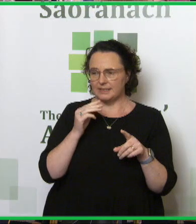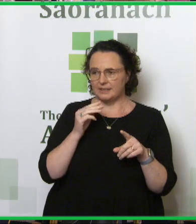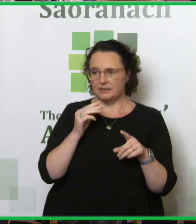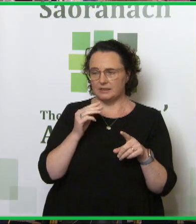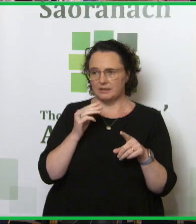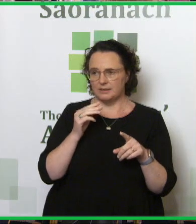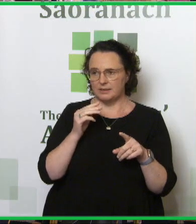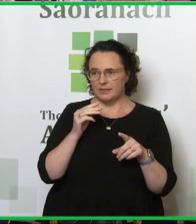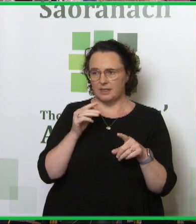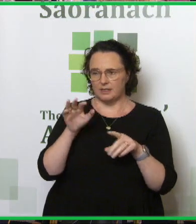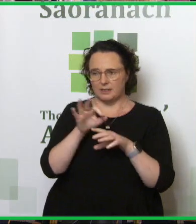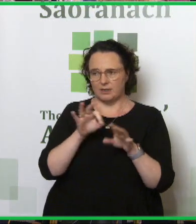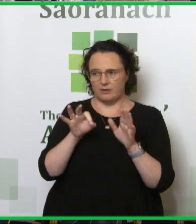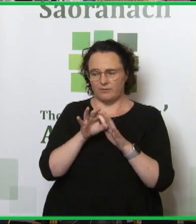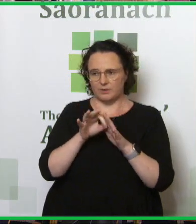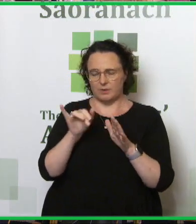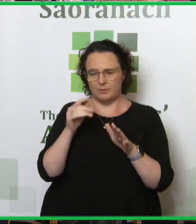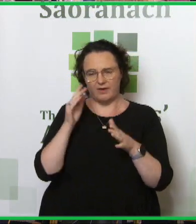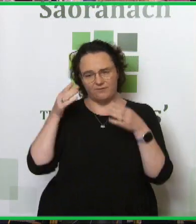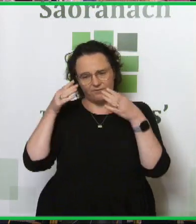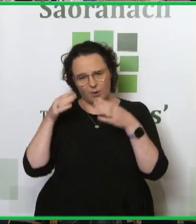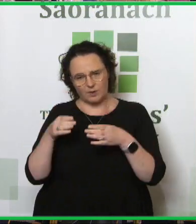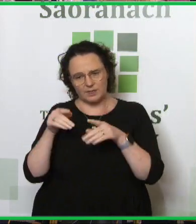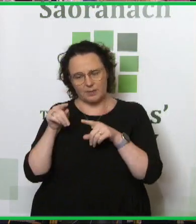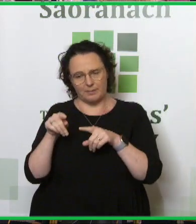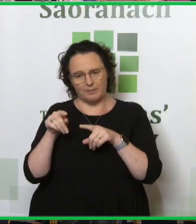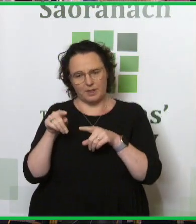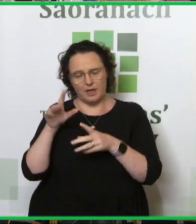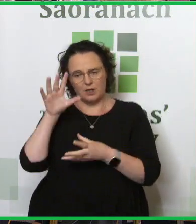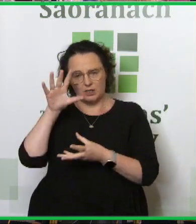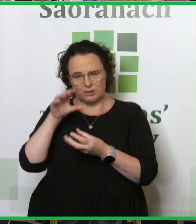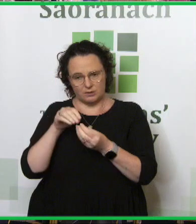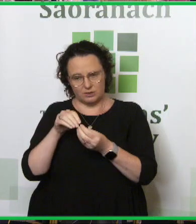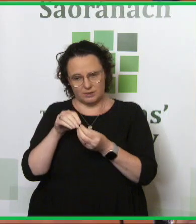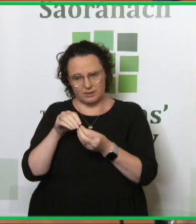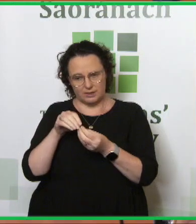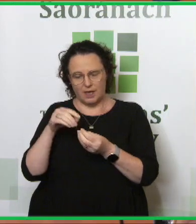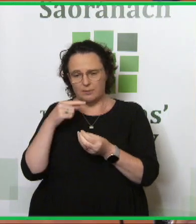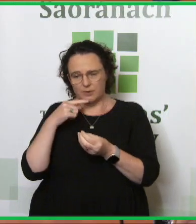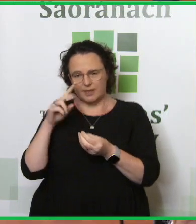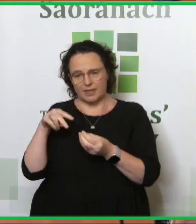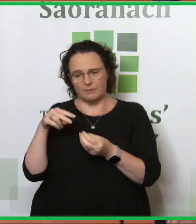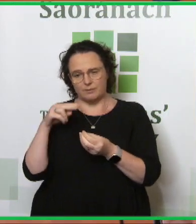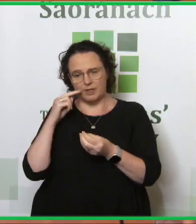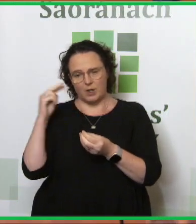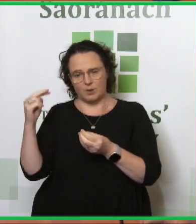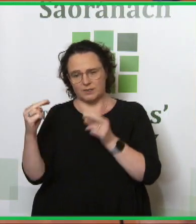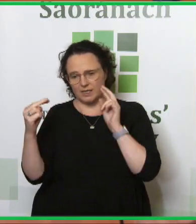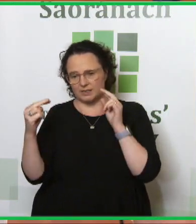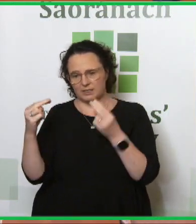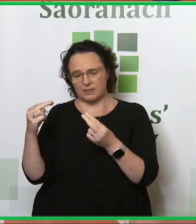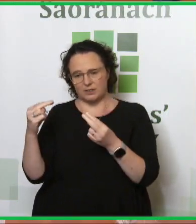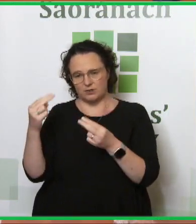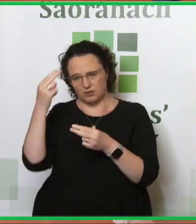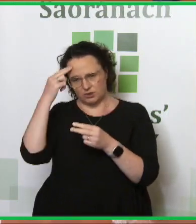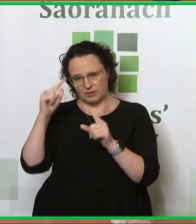the government to focus on these conclusions, which are open to interpretation, and to maybe